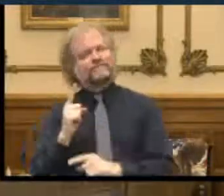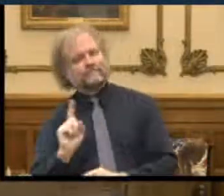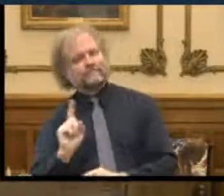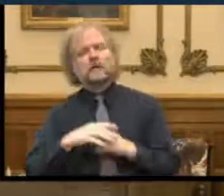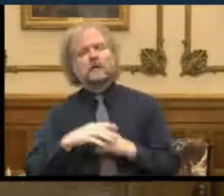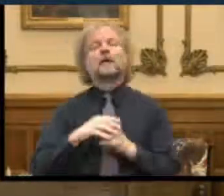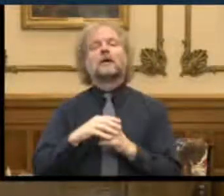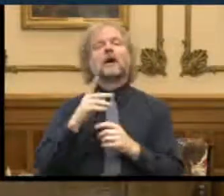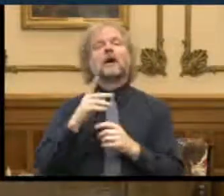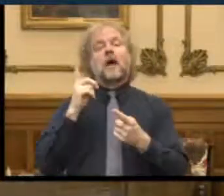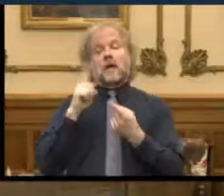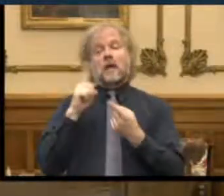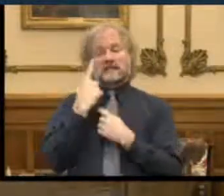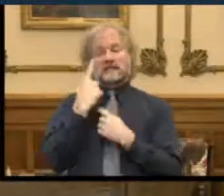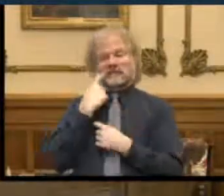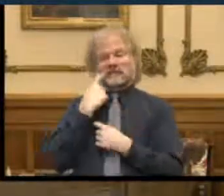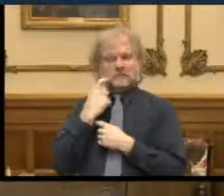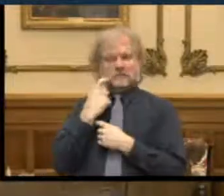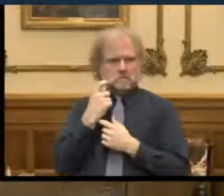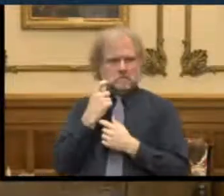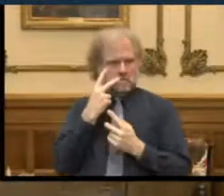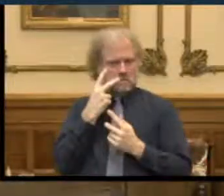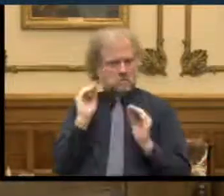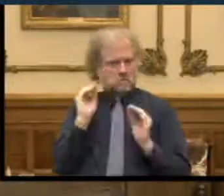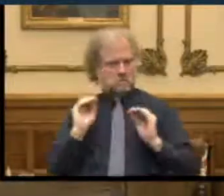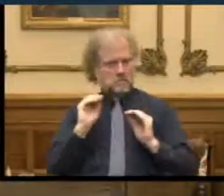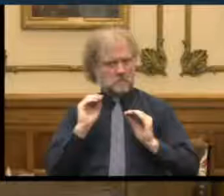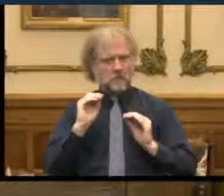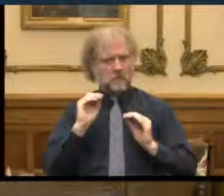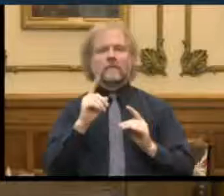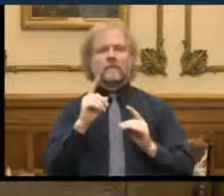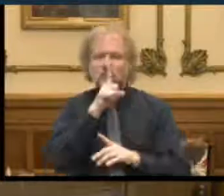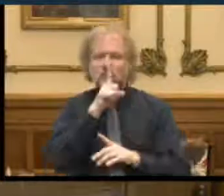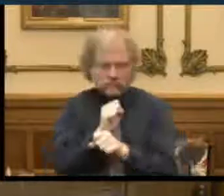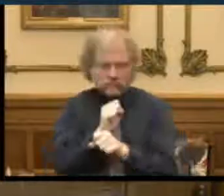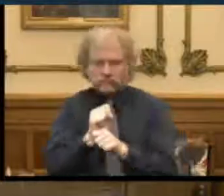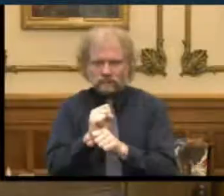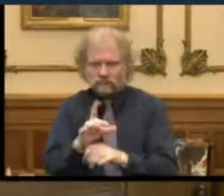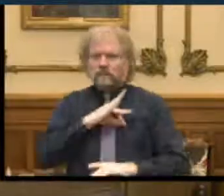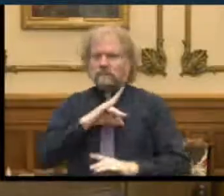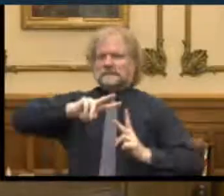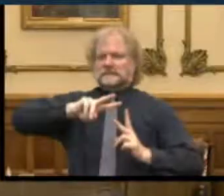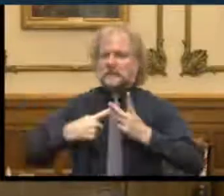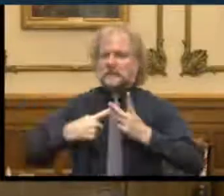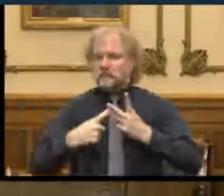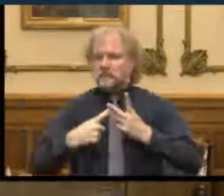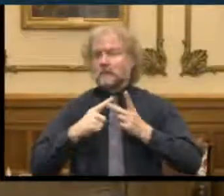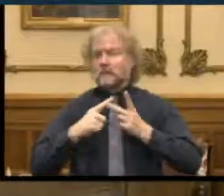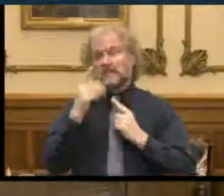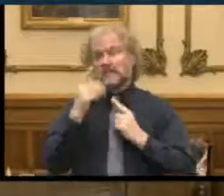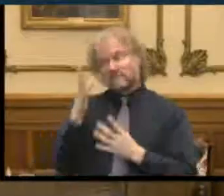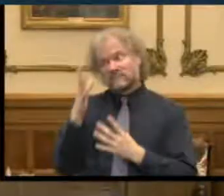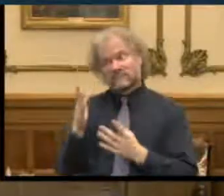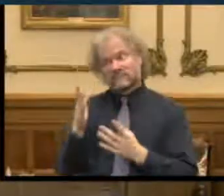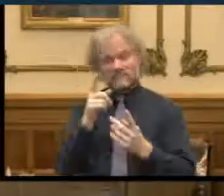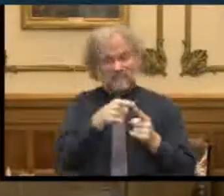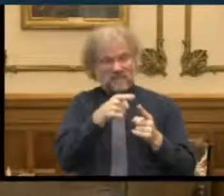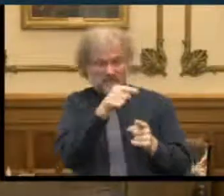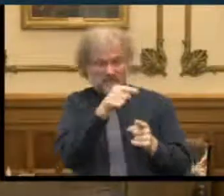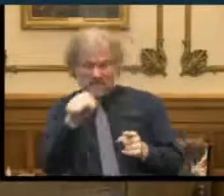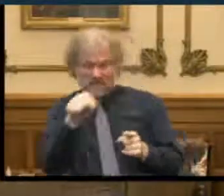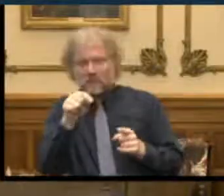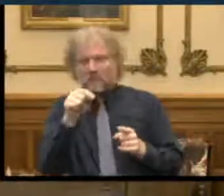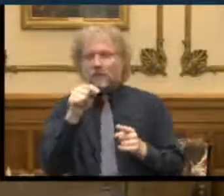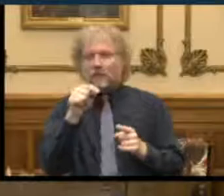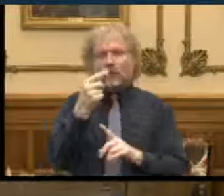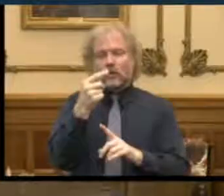Until recently, we had not seen cases where people were definitively reinfected, but I can tell you that these are individuals within a 3 to